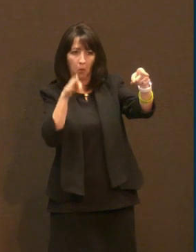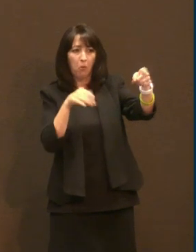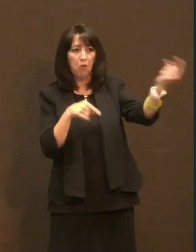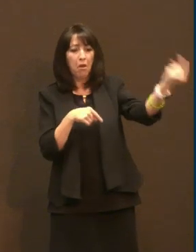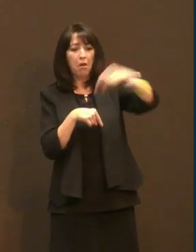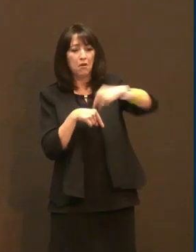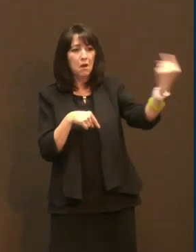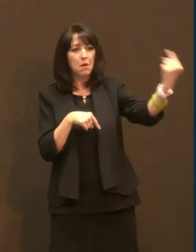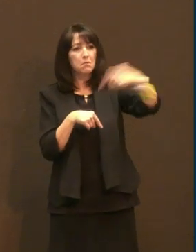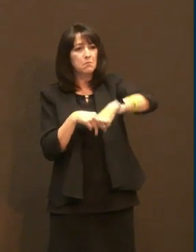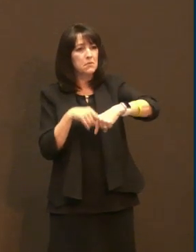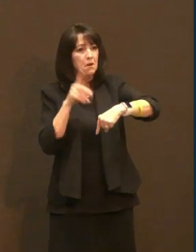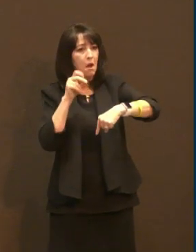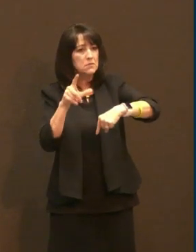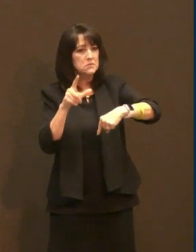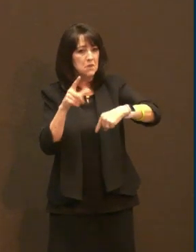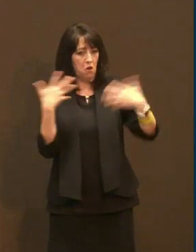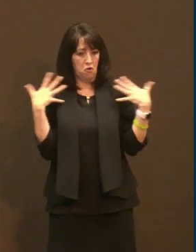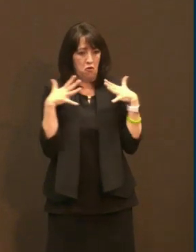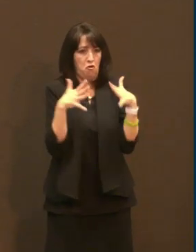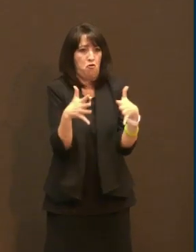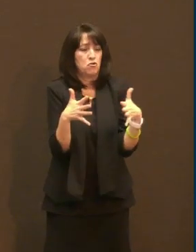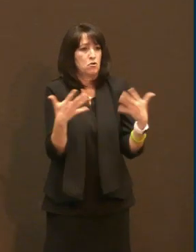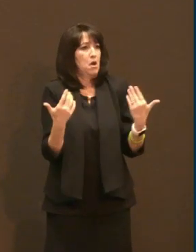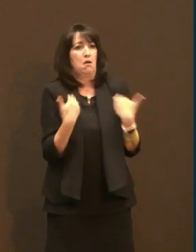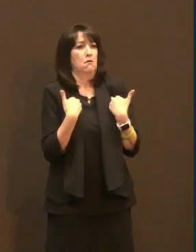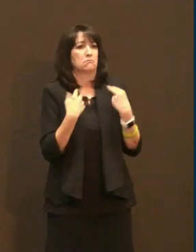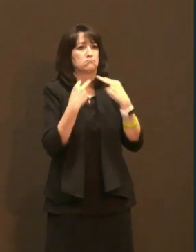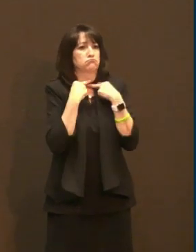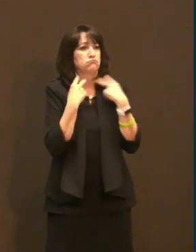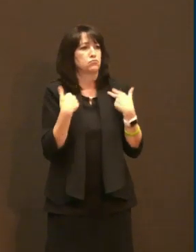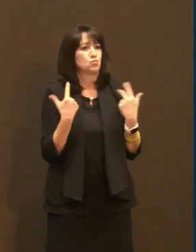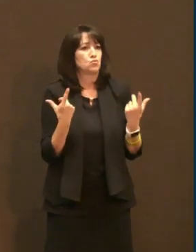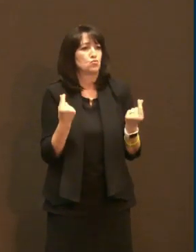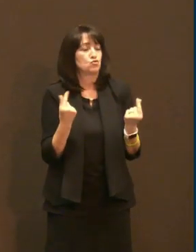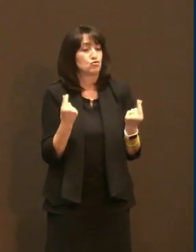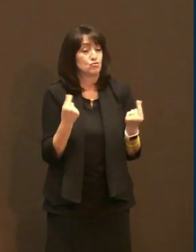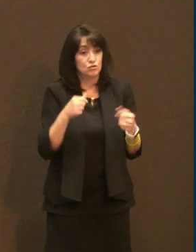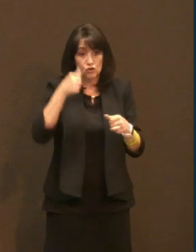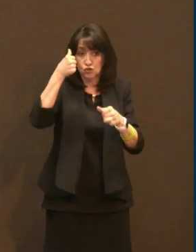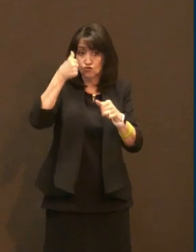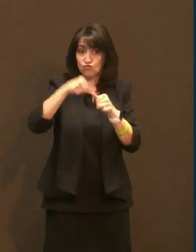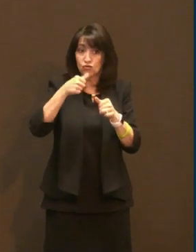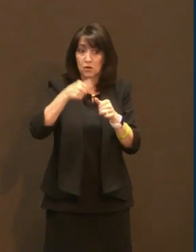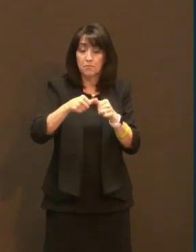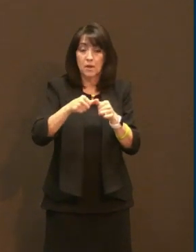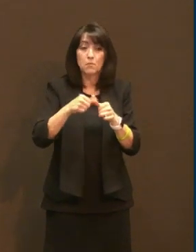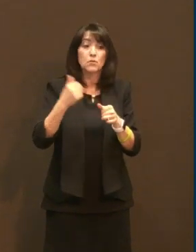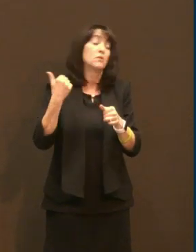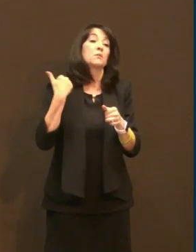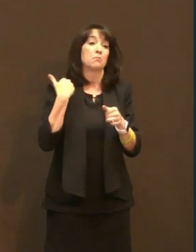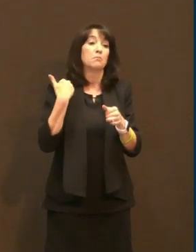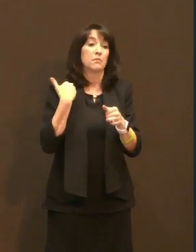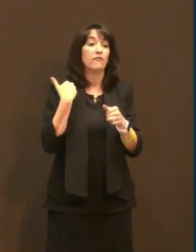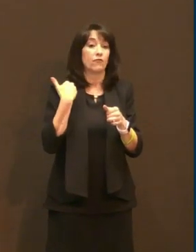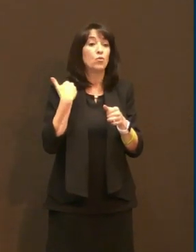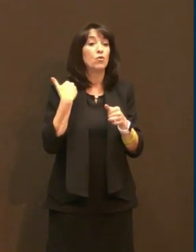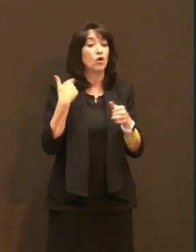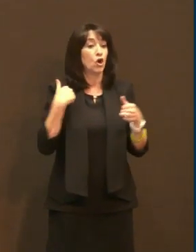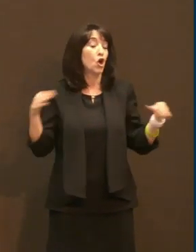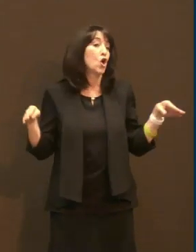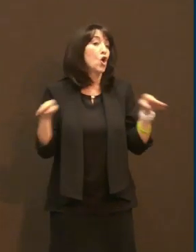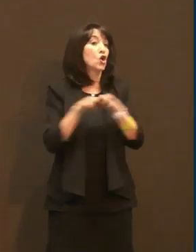in Delaware? If folks need to remember, we didn't have a complete shutdown from the executive order, so you were able to go out on the